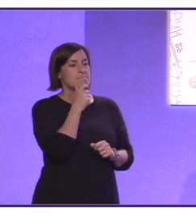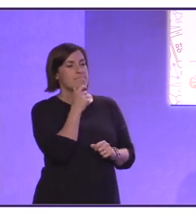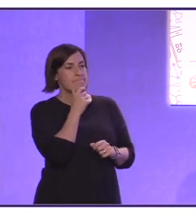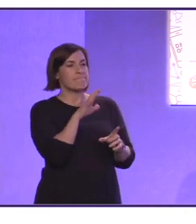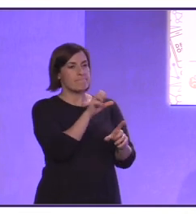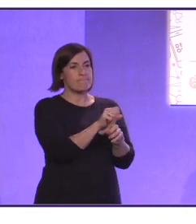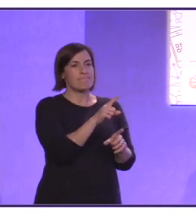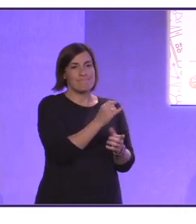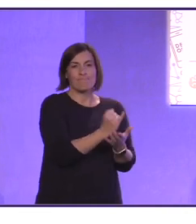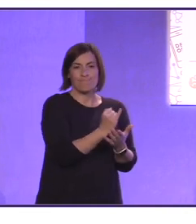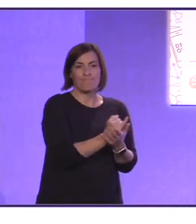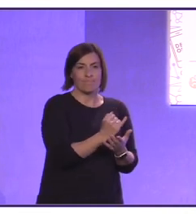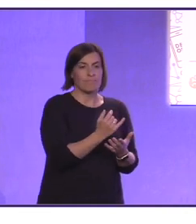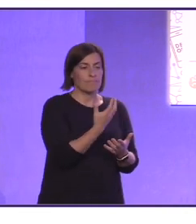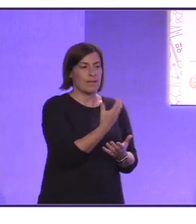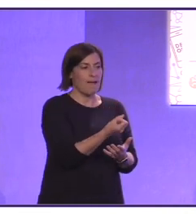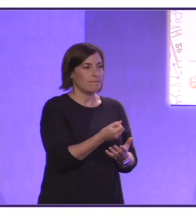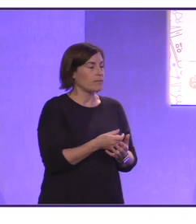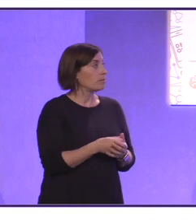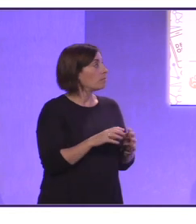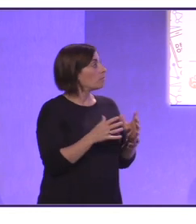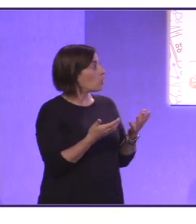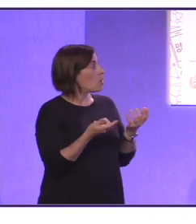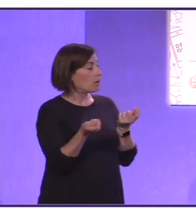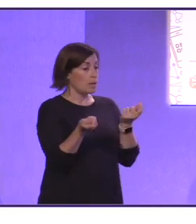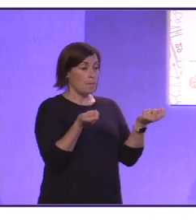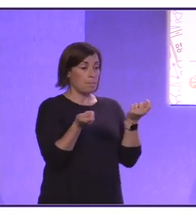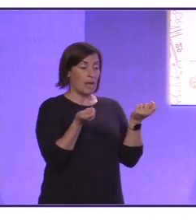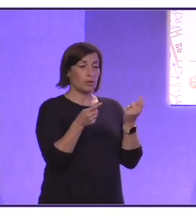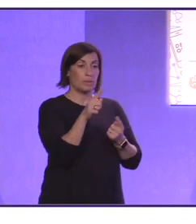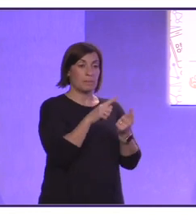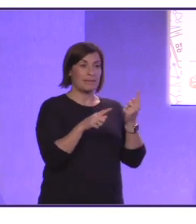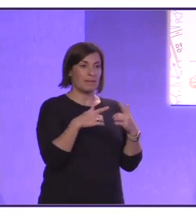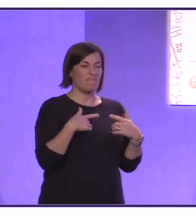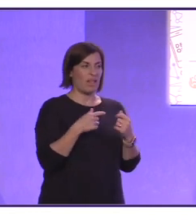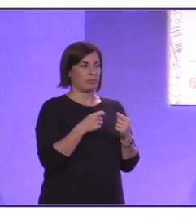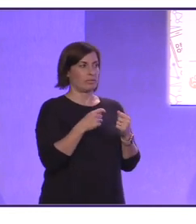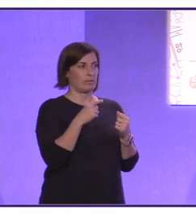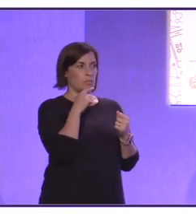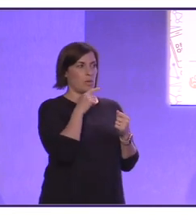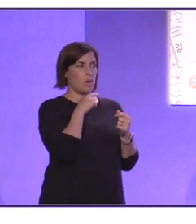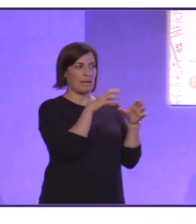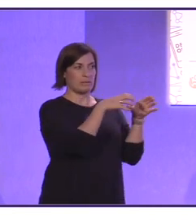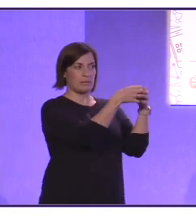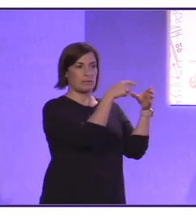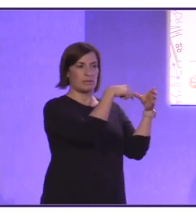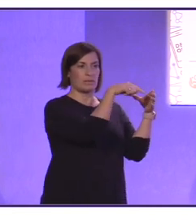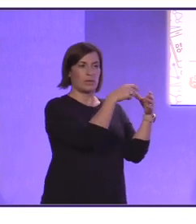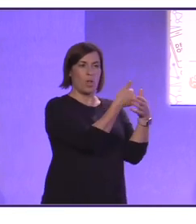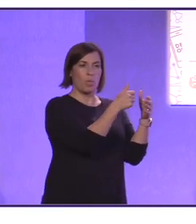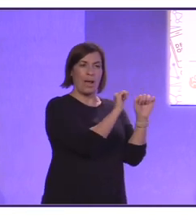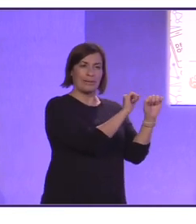wrong. People talk about management meetings feeling a little bit like the boys' club.